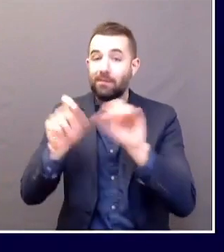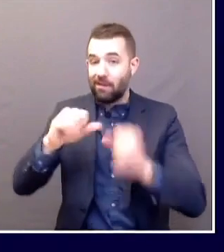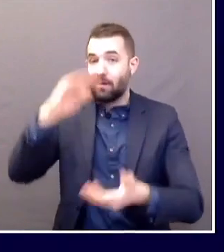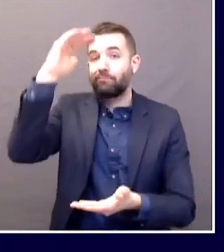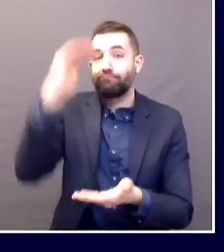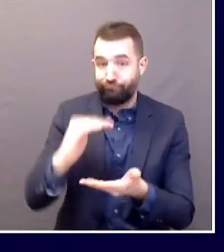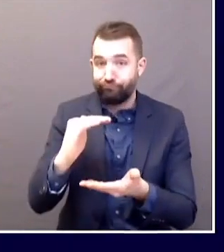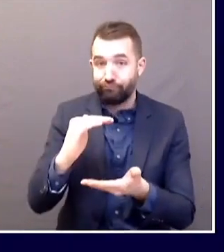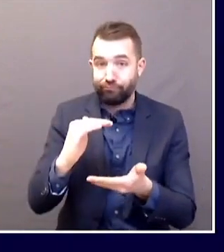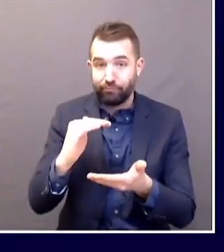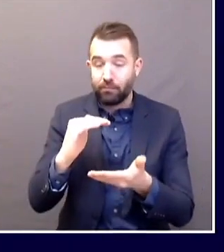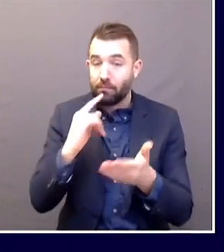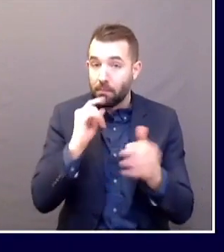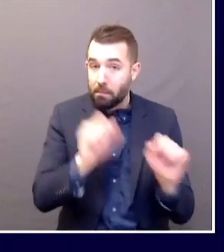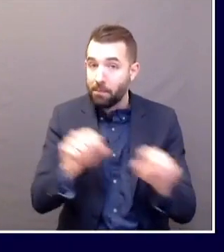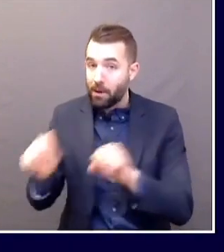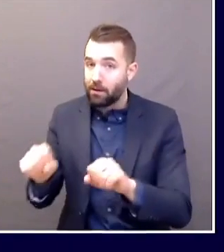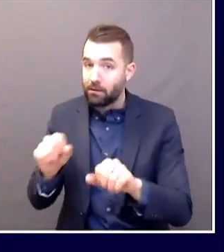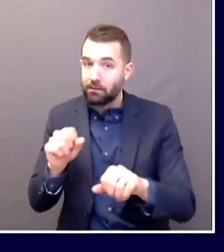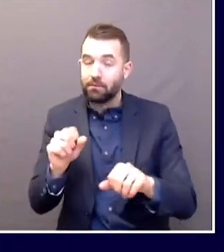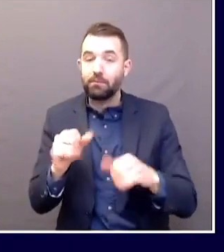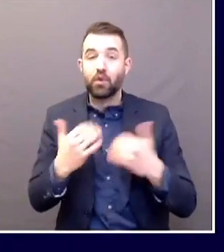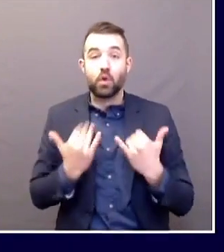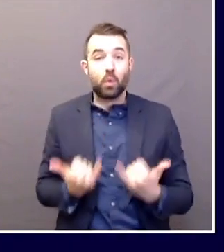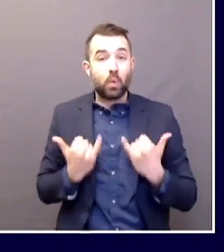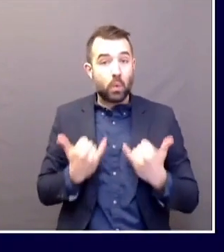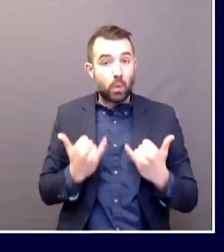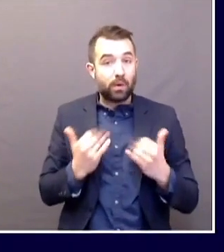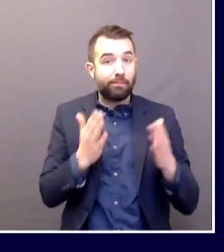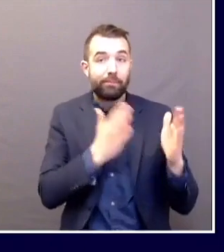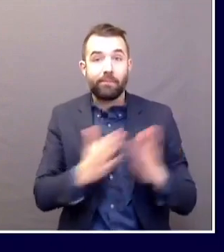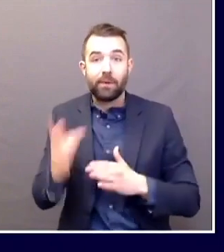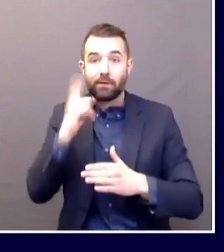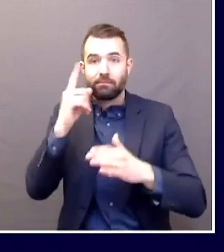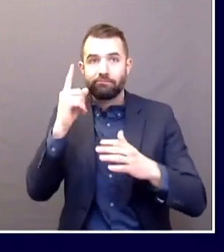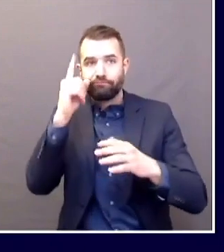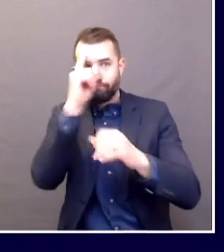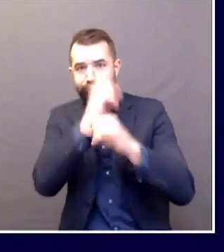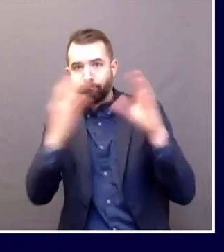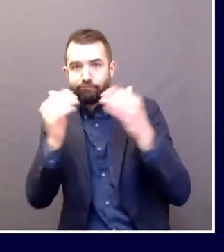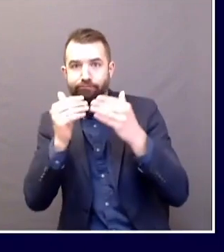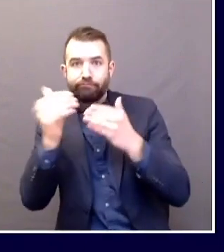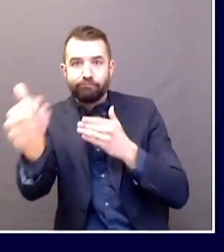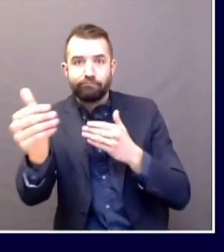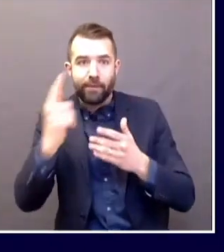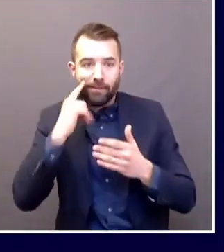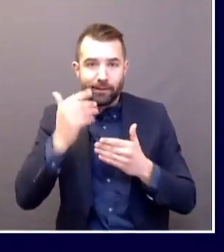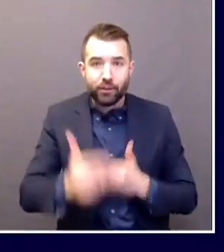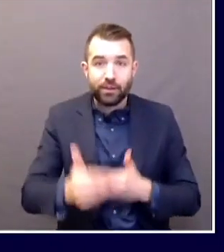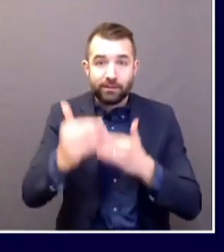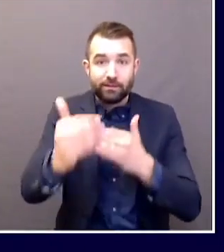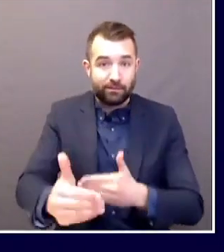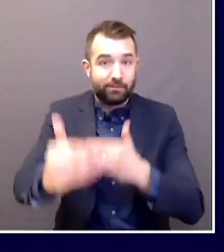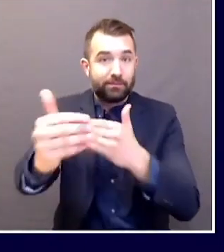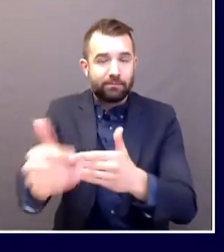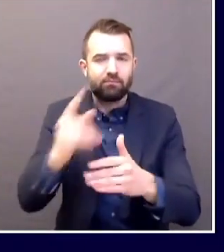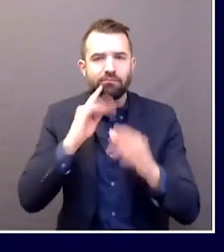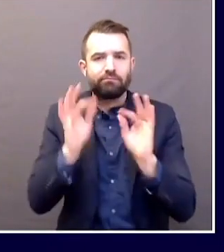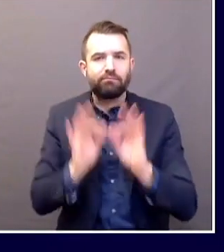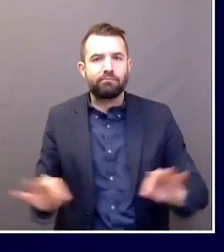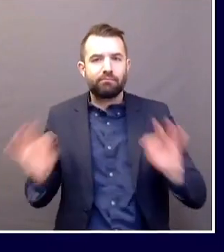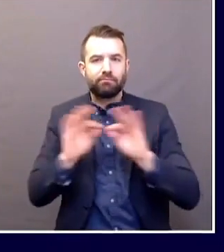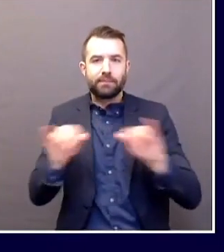we can all avoid this scenario by getting vaccinated and continuing to take all safety precautions, not letting down our